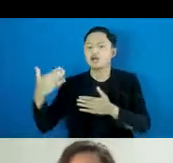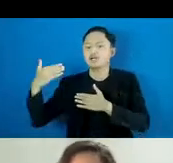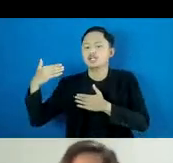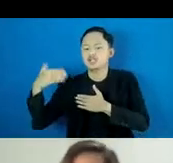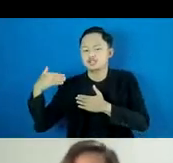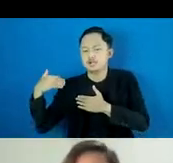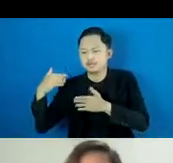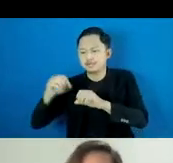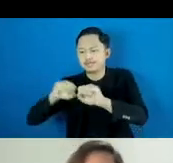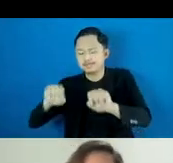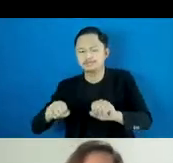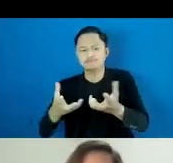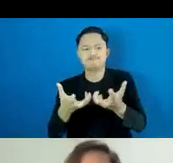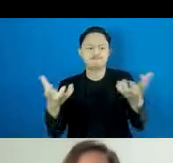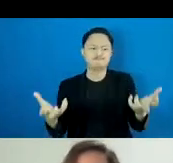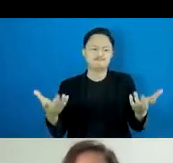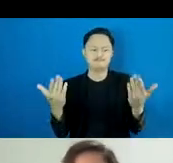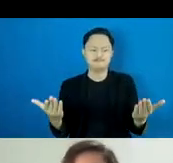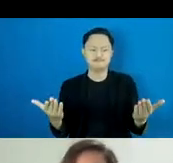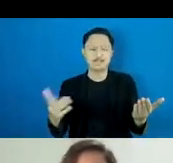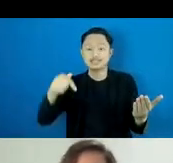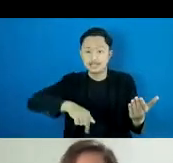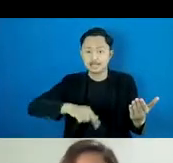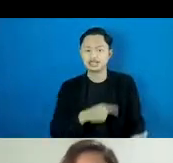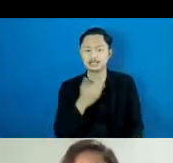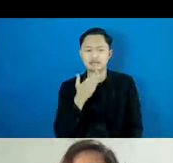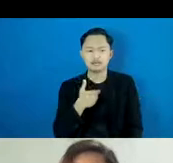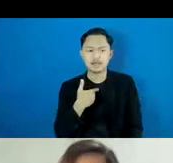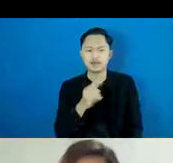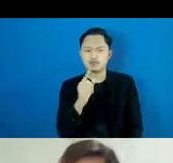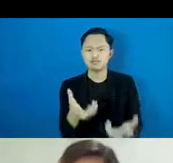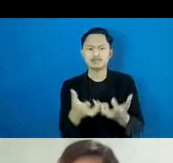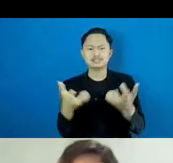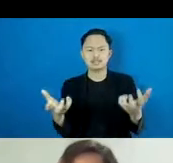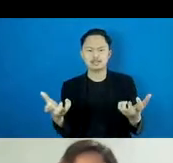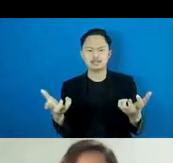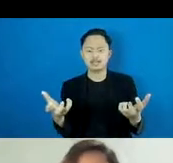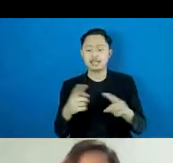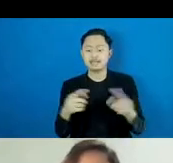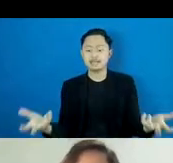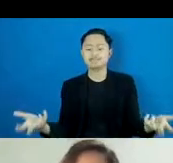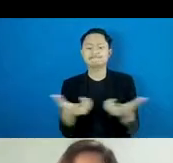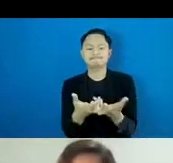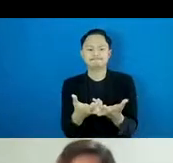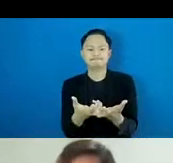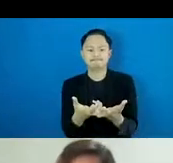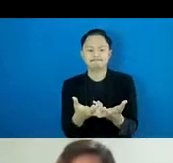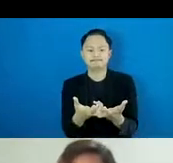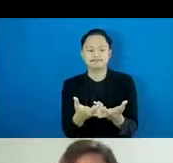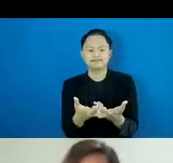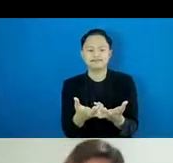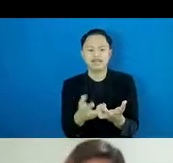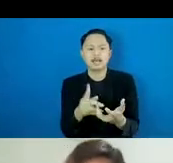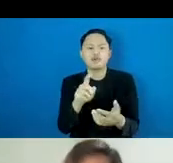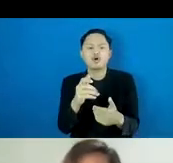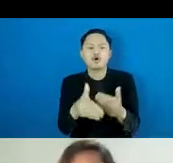system. So what we have now is a separating or unbundling the model where we leave the operation with